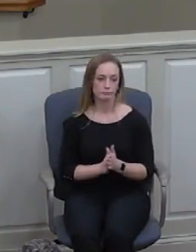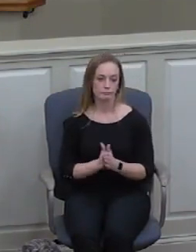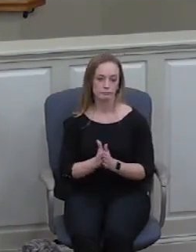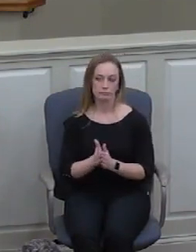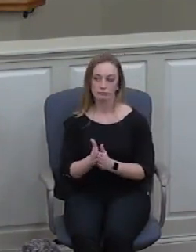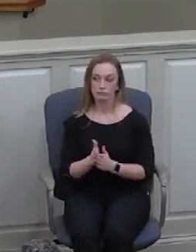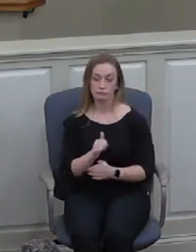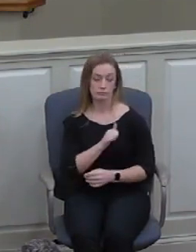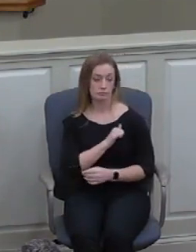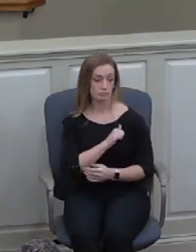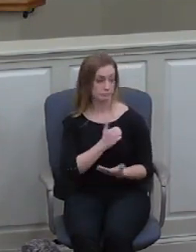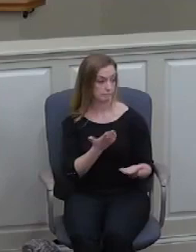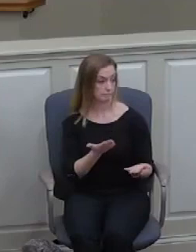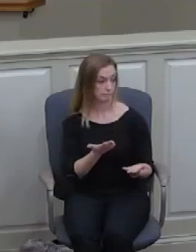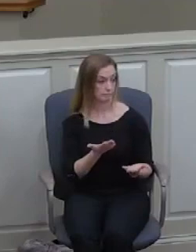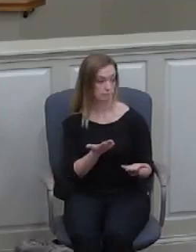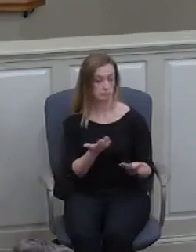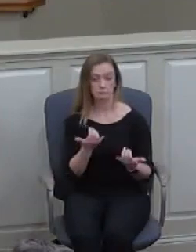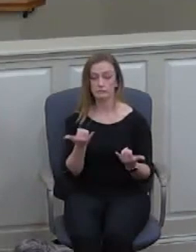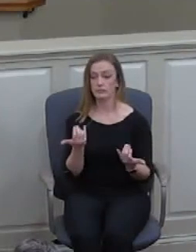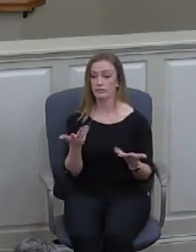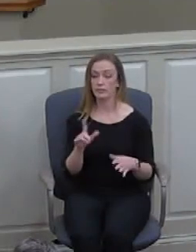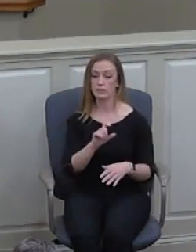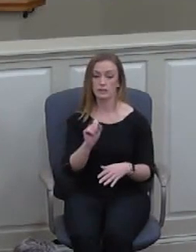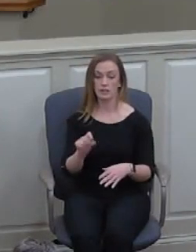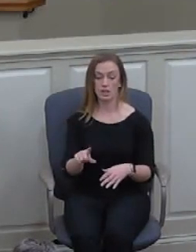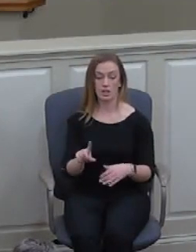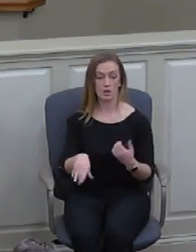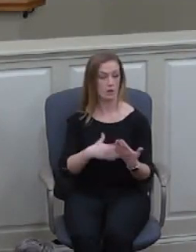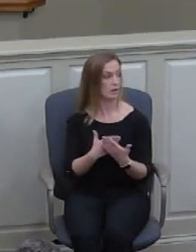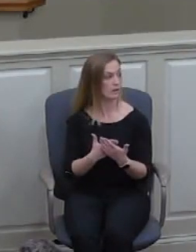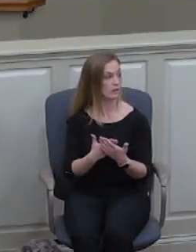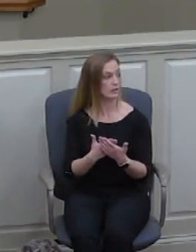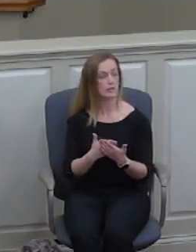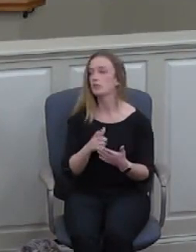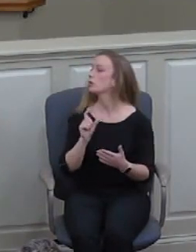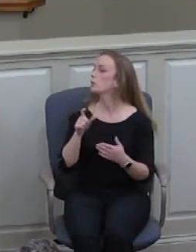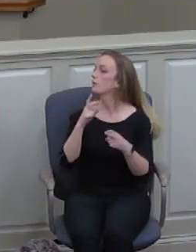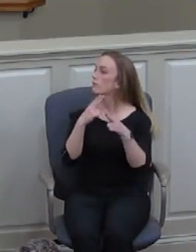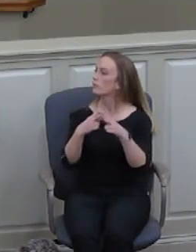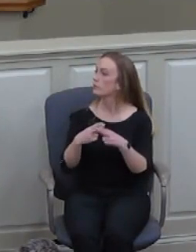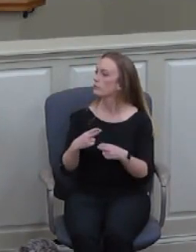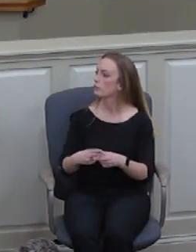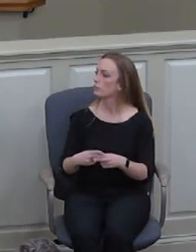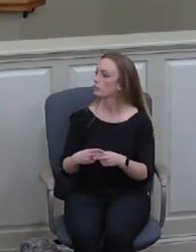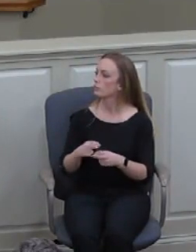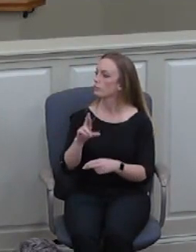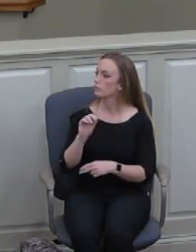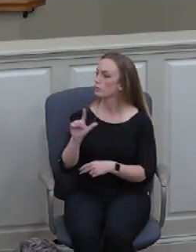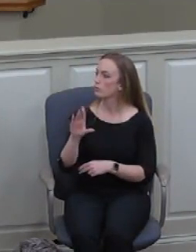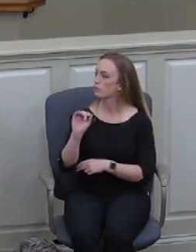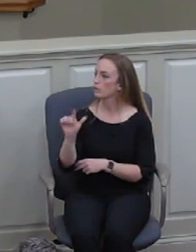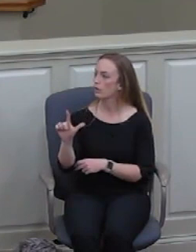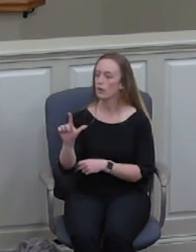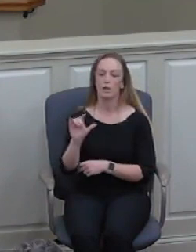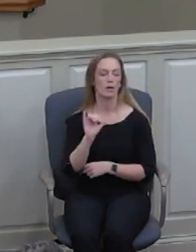Call for the question. Question's been called. All in favor of the motion, say aye. Yep. Aye. Pardon me? Oh, Oh, roll call, that's right.